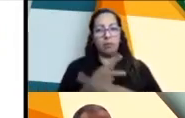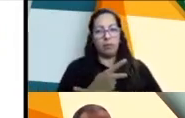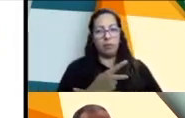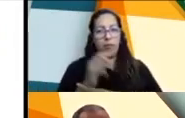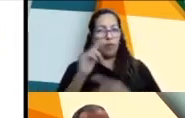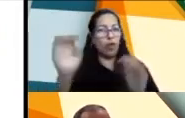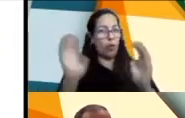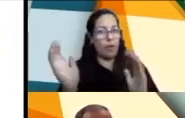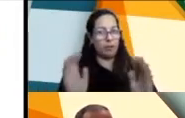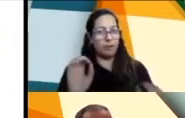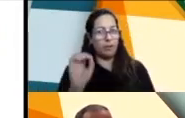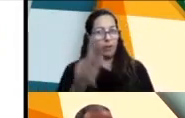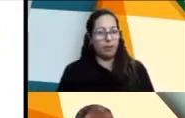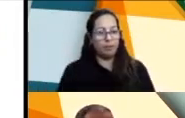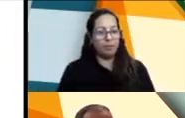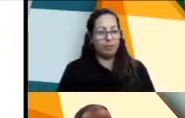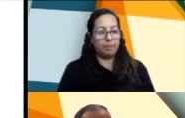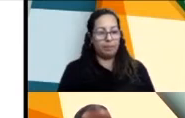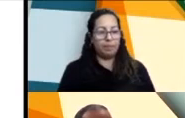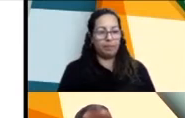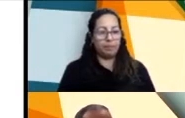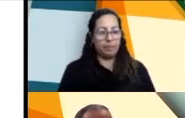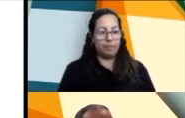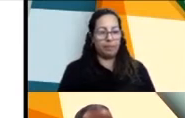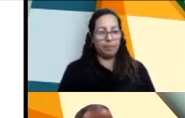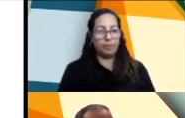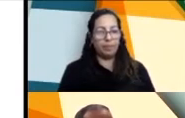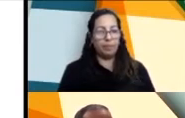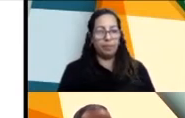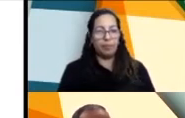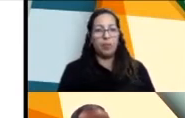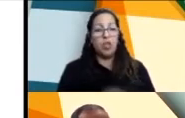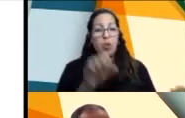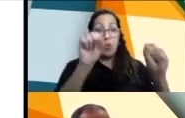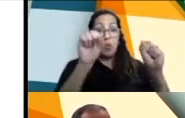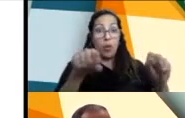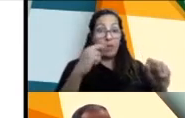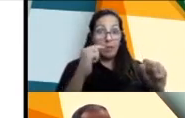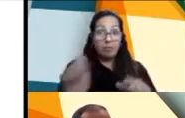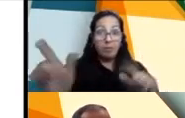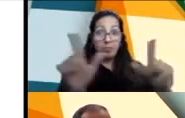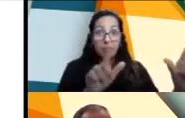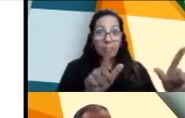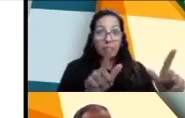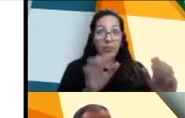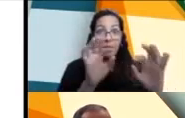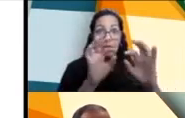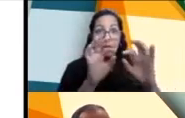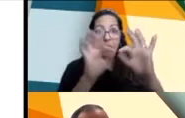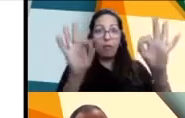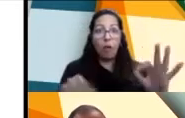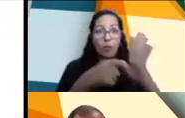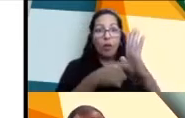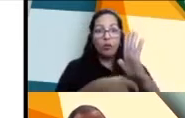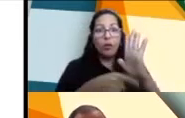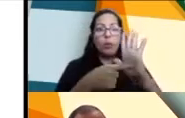comparison purposes. You can go now to the cost form that will present